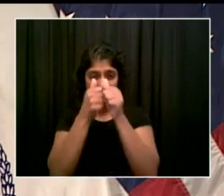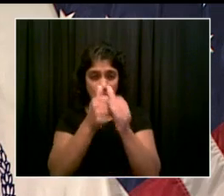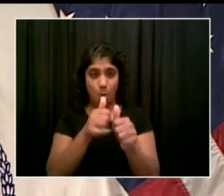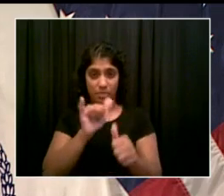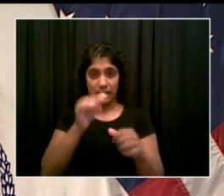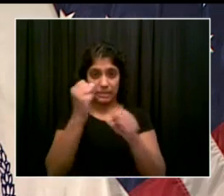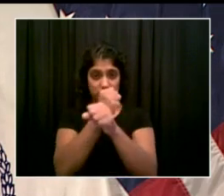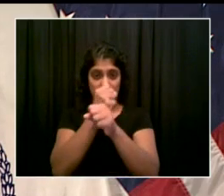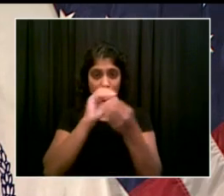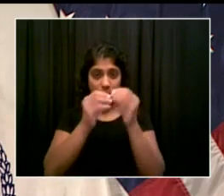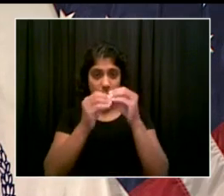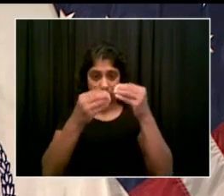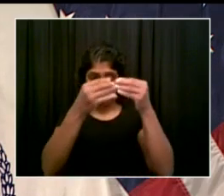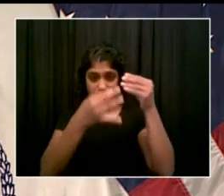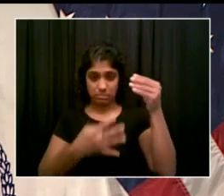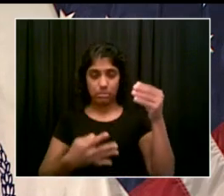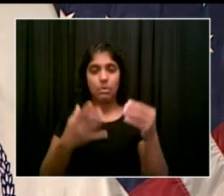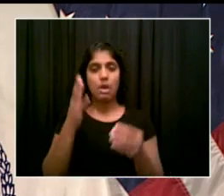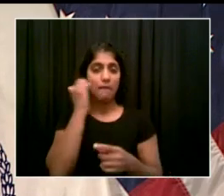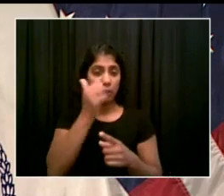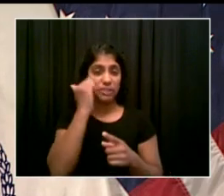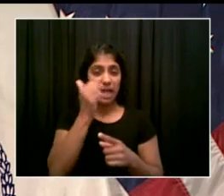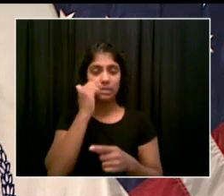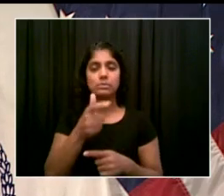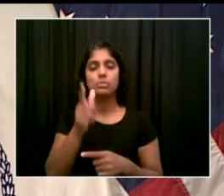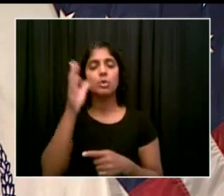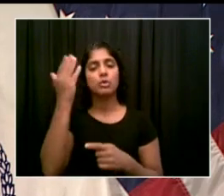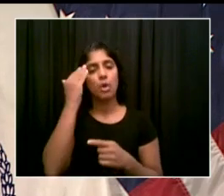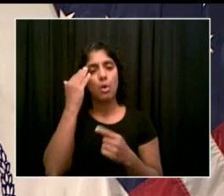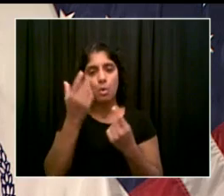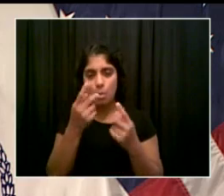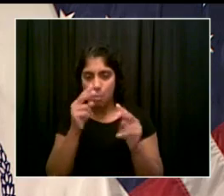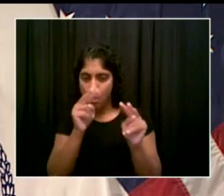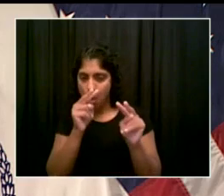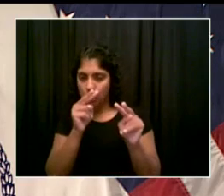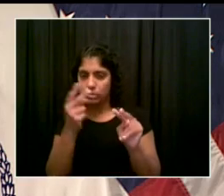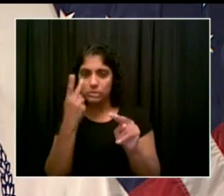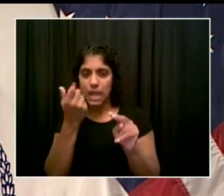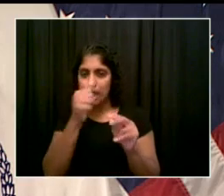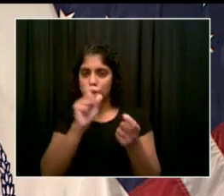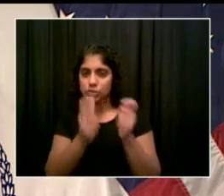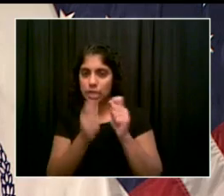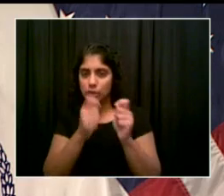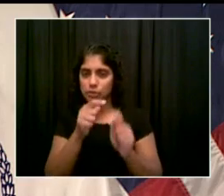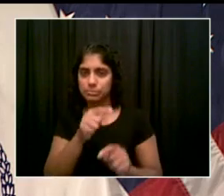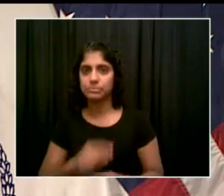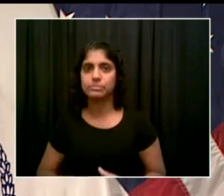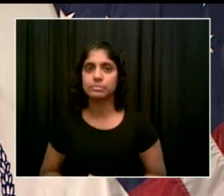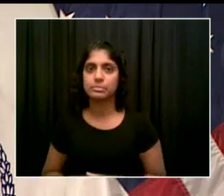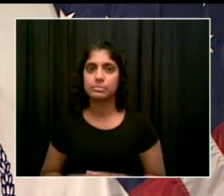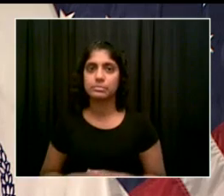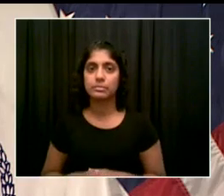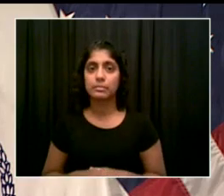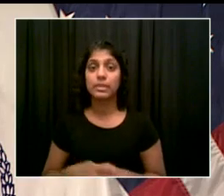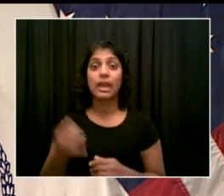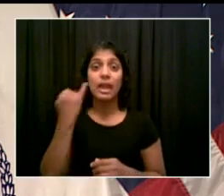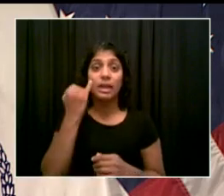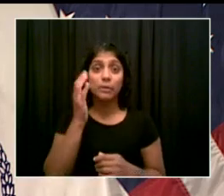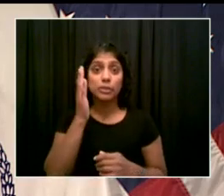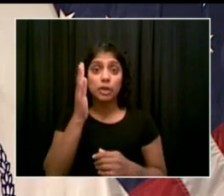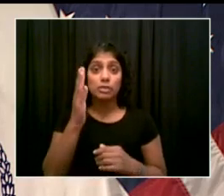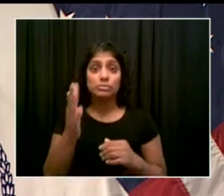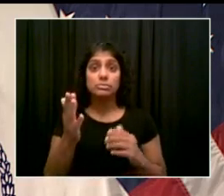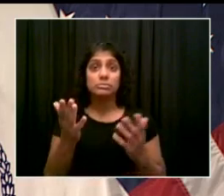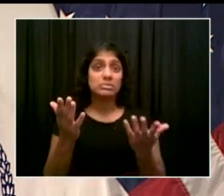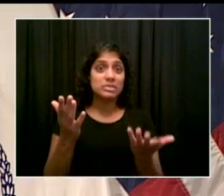vaccination, of course we will. But I just want to really make clear when we're I'm not saying you're fixating, but when people are